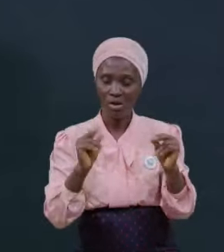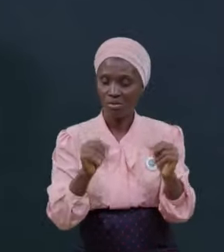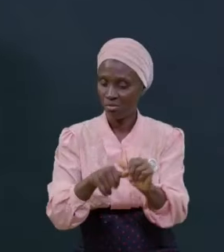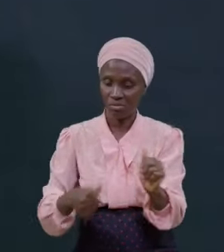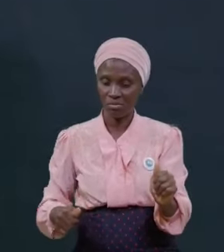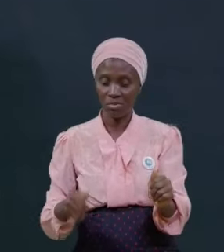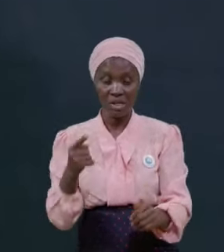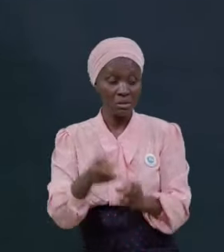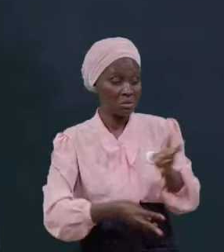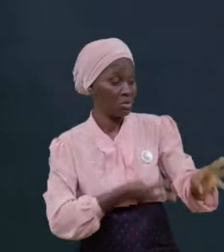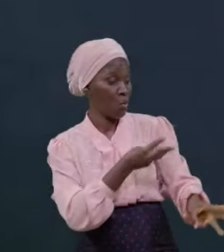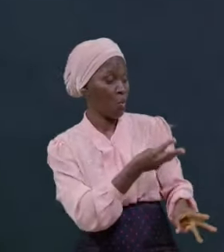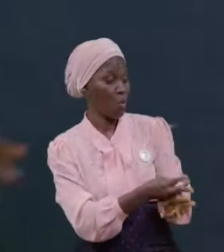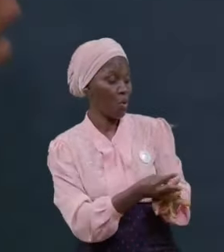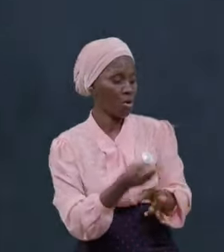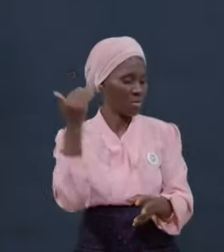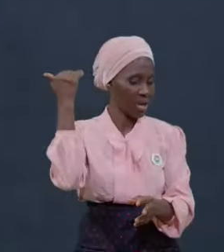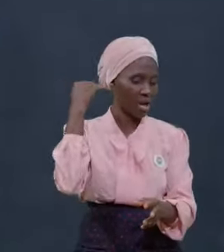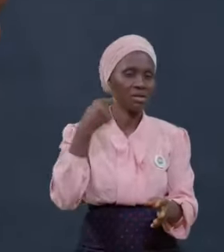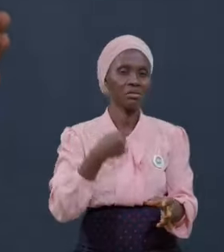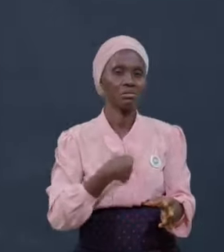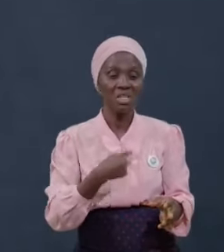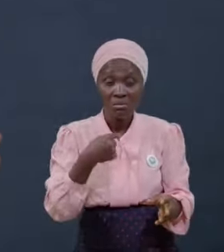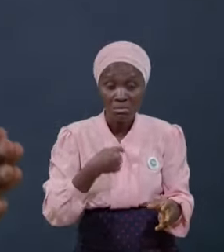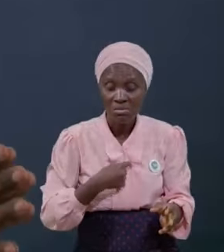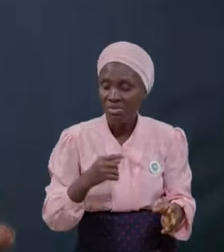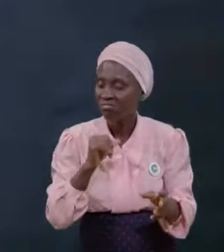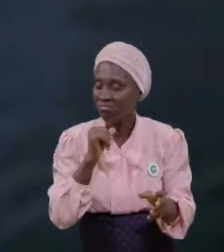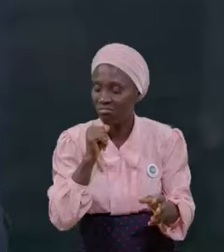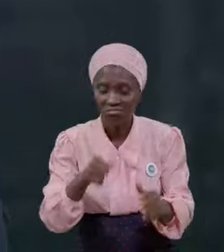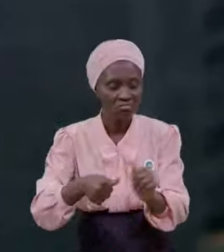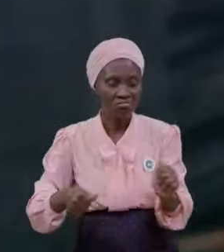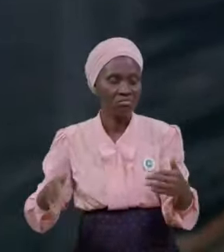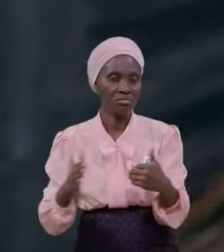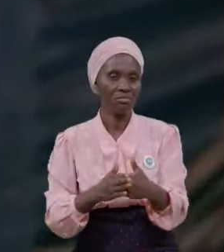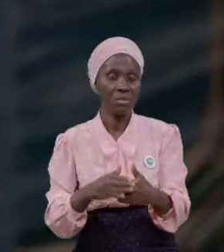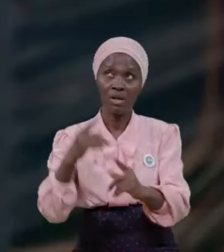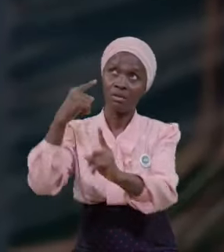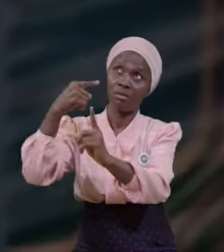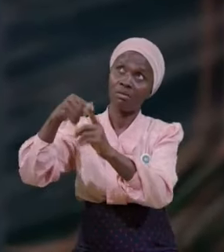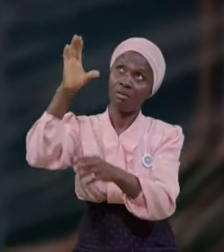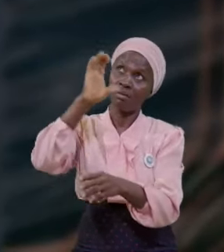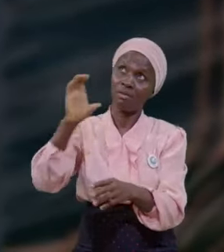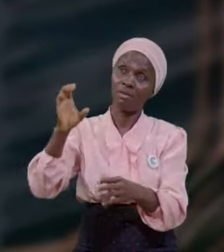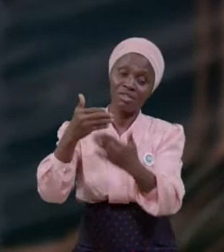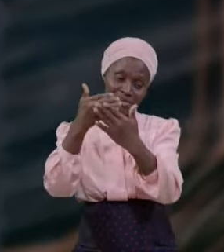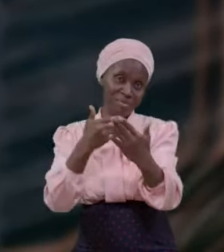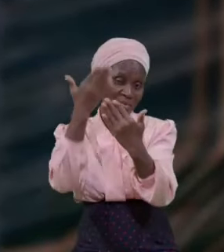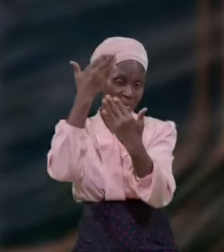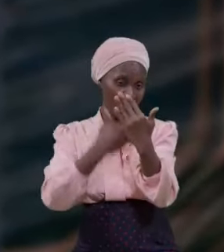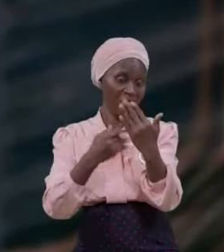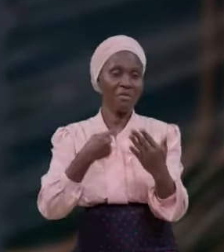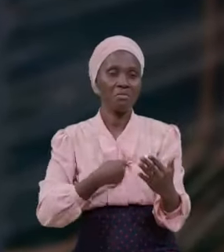turning back. No turning back. The cross before me. No turning back. No turning back. No